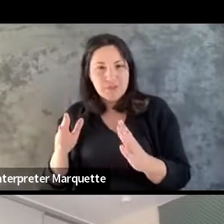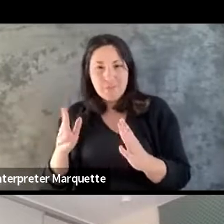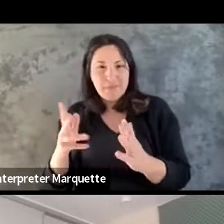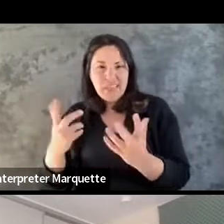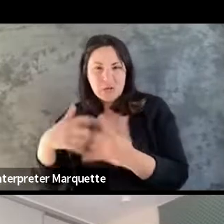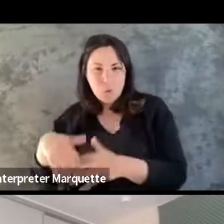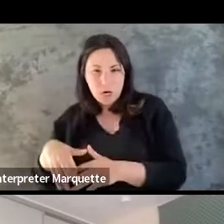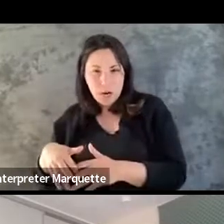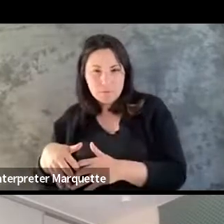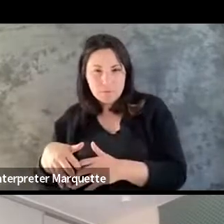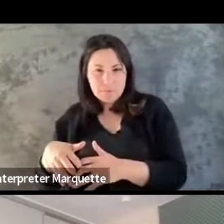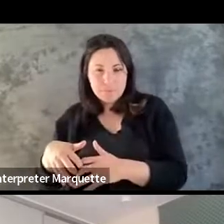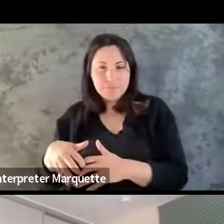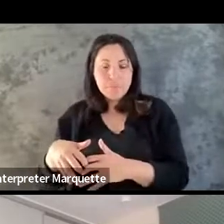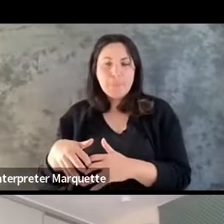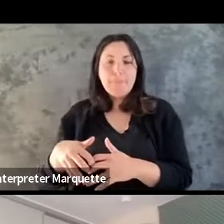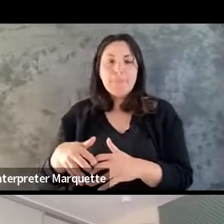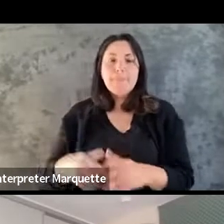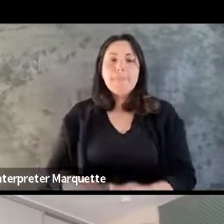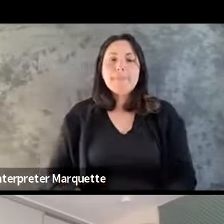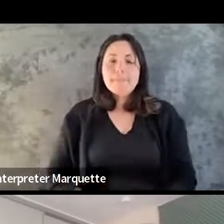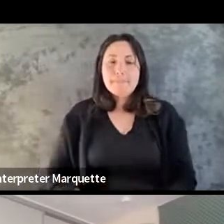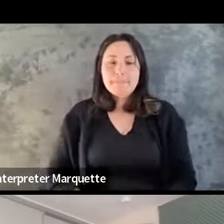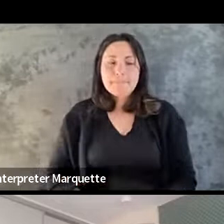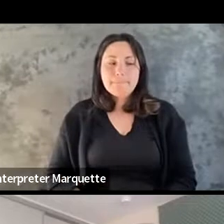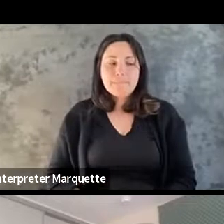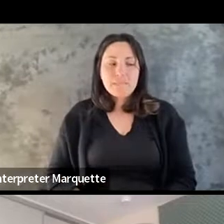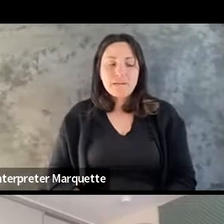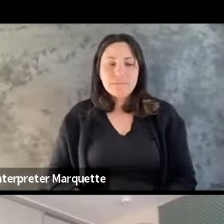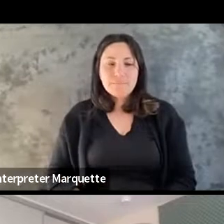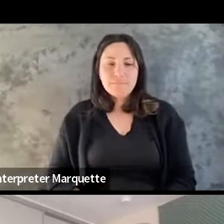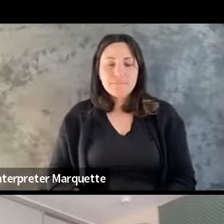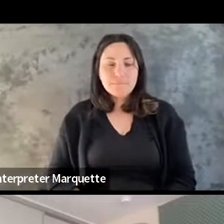out. So I'm wondering